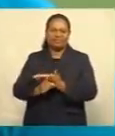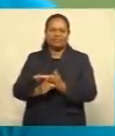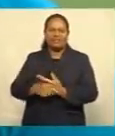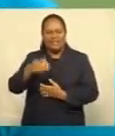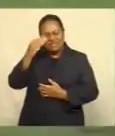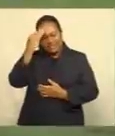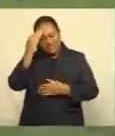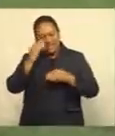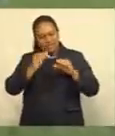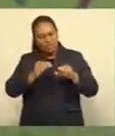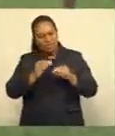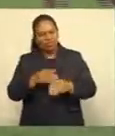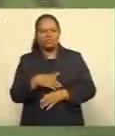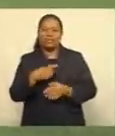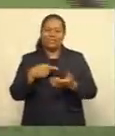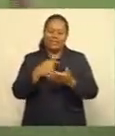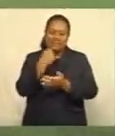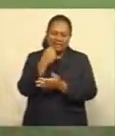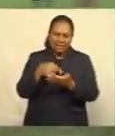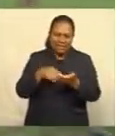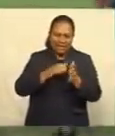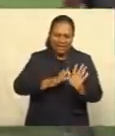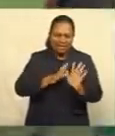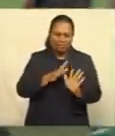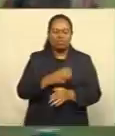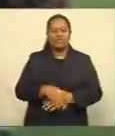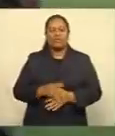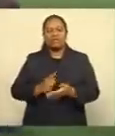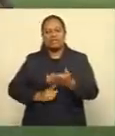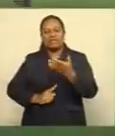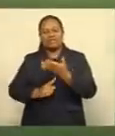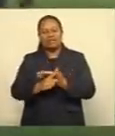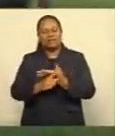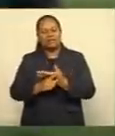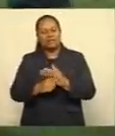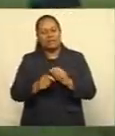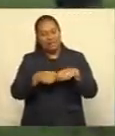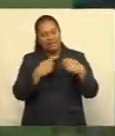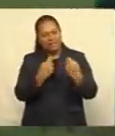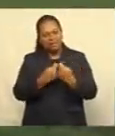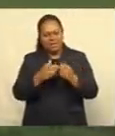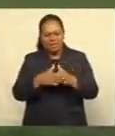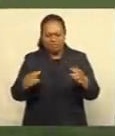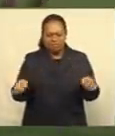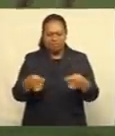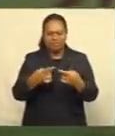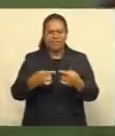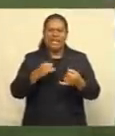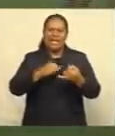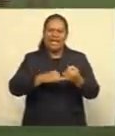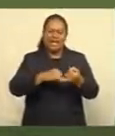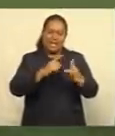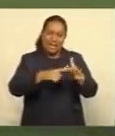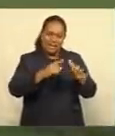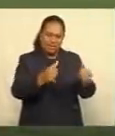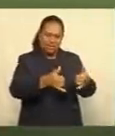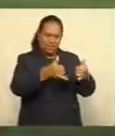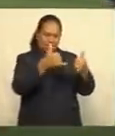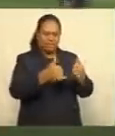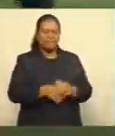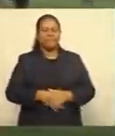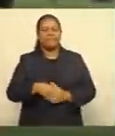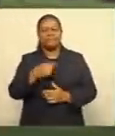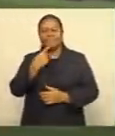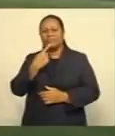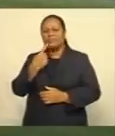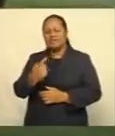for Tailevu Rugby, had to give up the reins of the young Eastern Saints team, who are battling in the Ascot Shield. Captain Sekiu Sandela Eloa